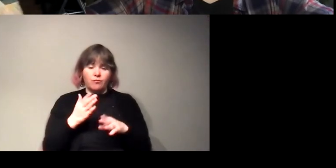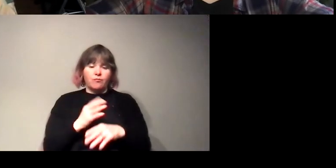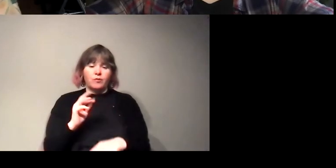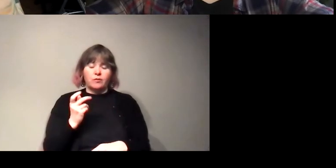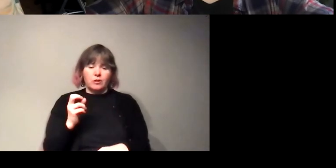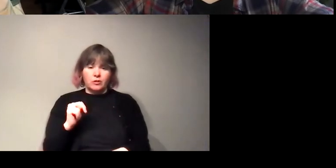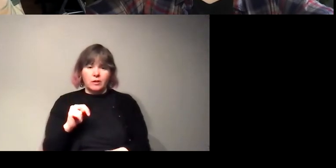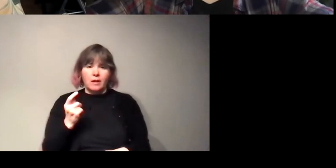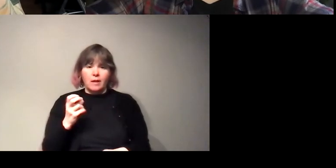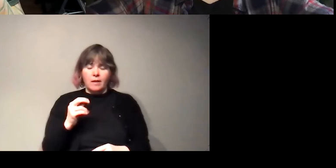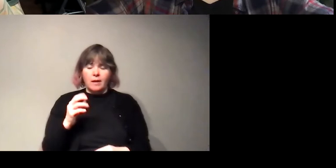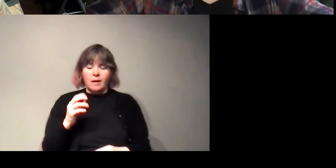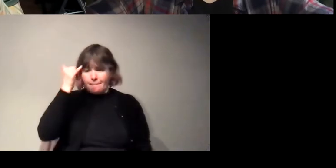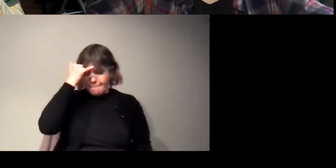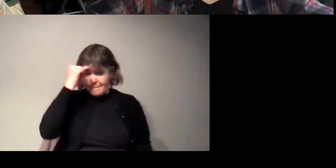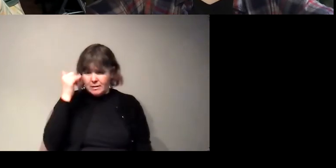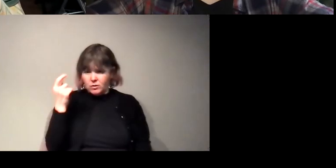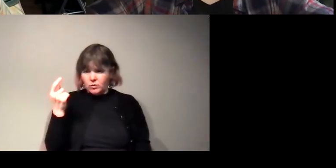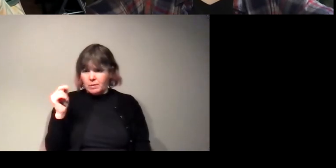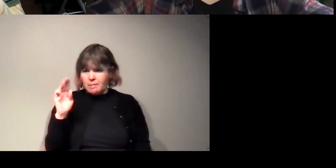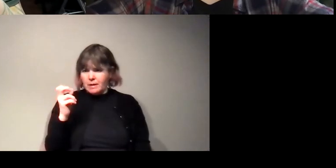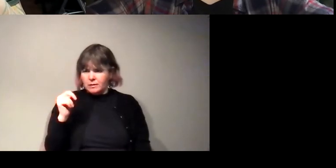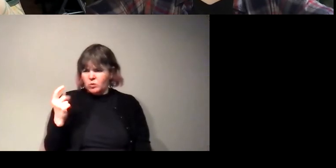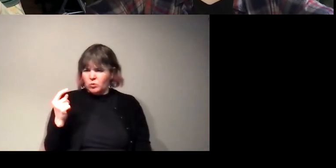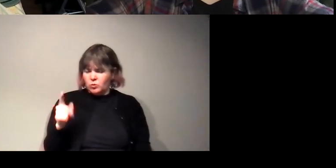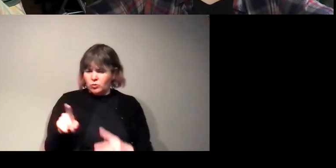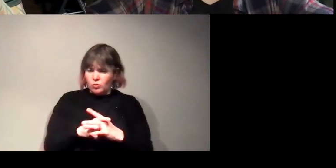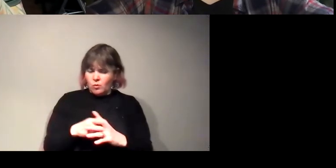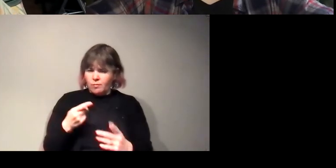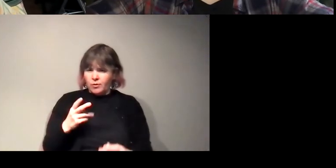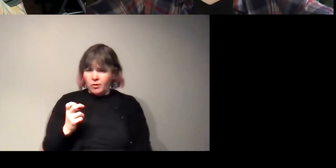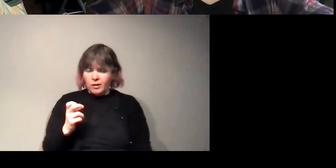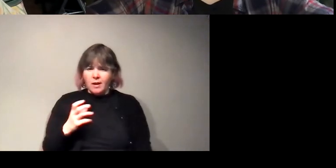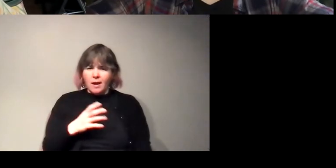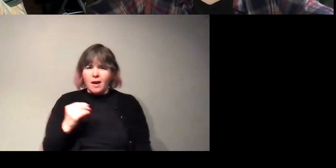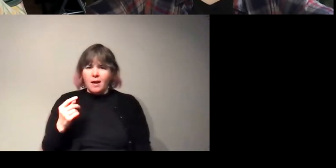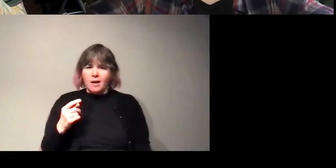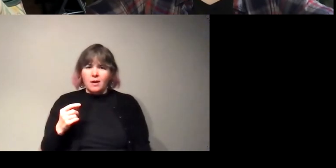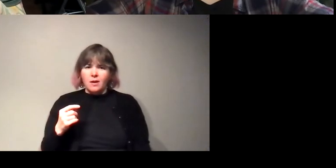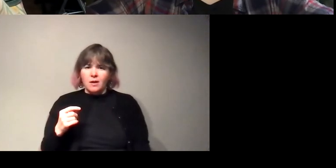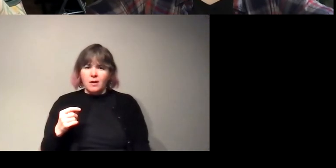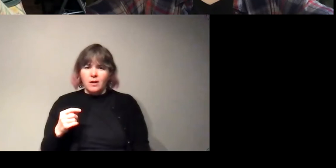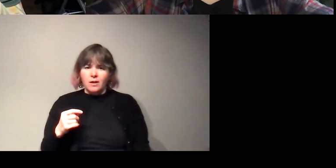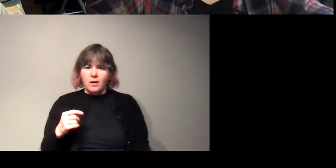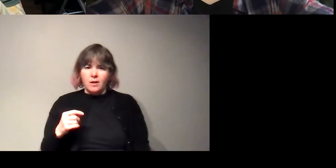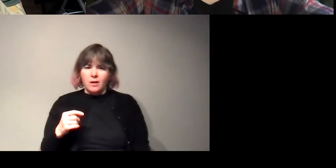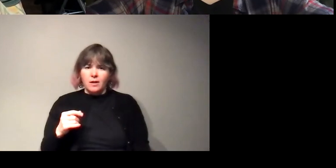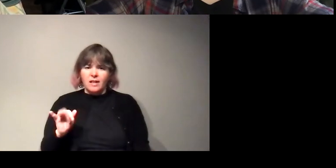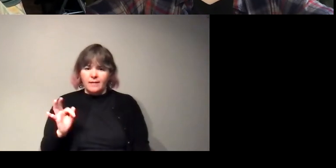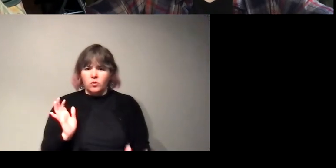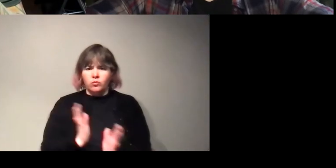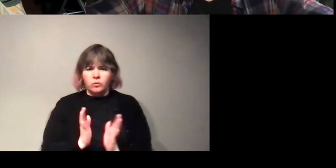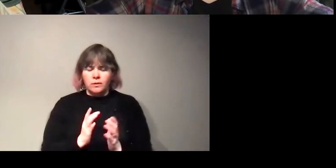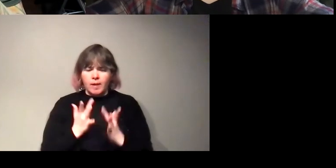conversation of what do bison do when they show up on a prairie, especially what do bison do when they're on a prairie that's too small for